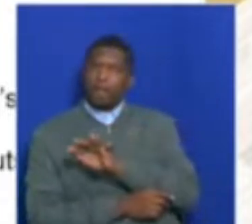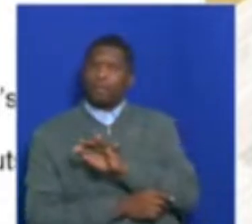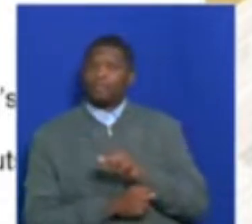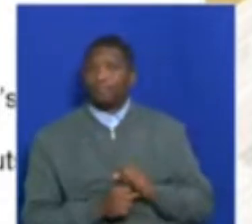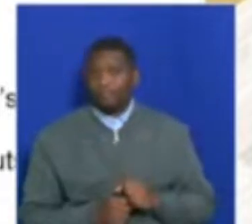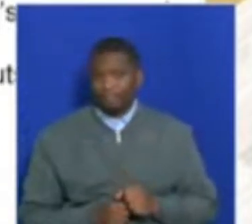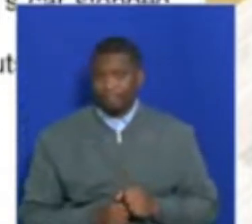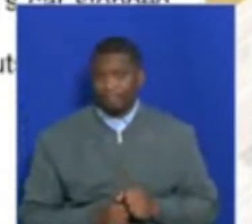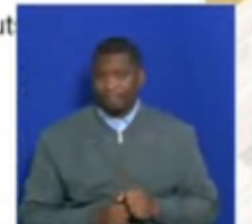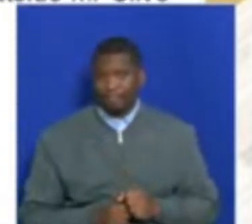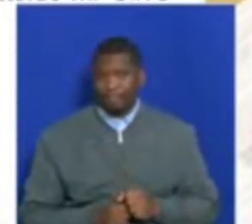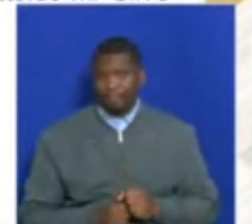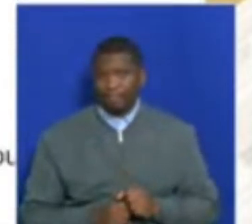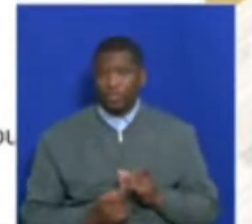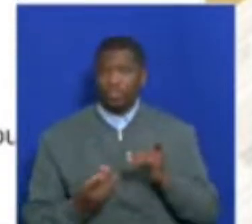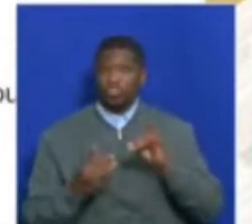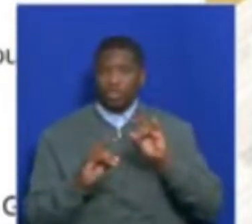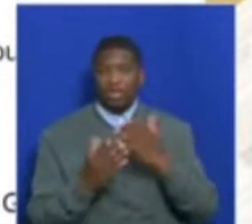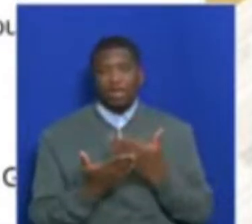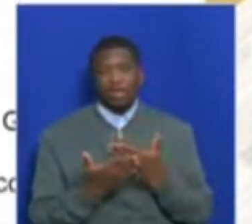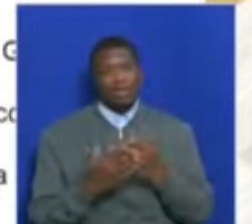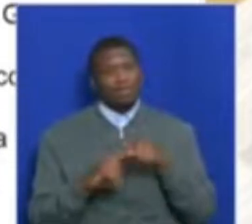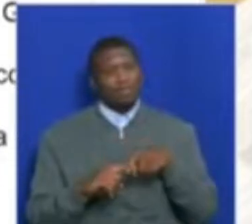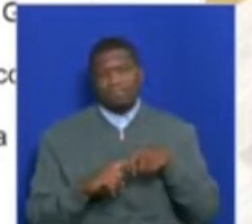can we take a break quickly?